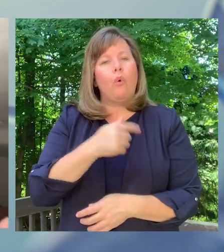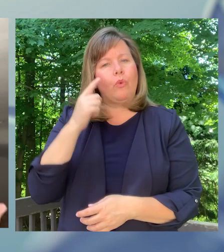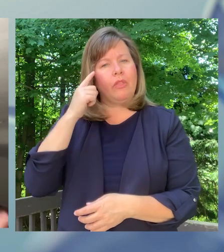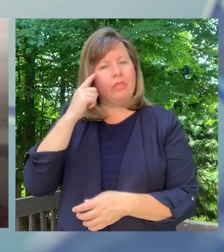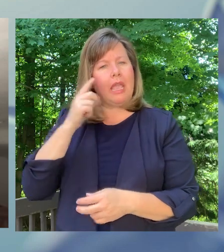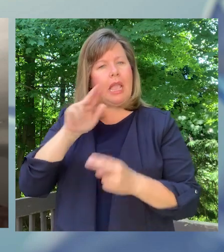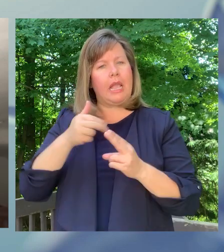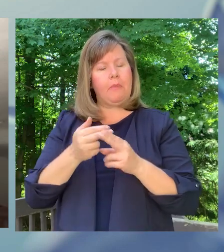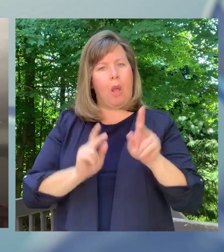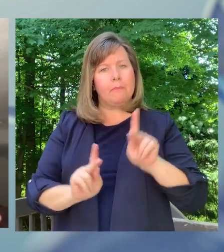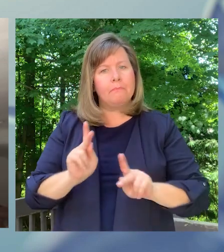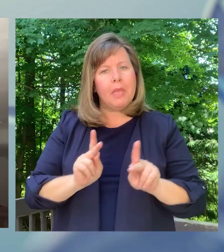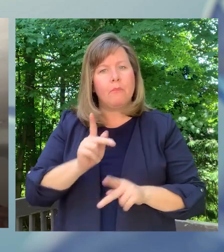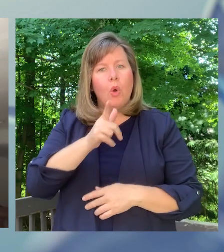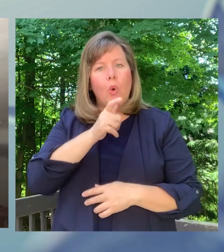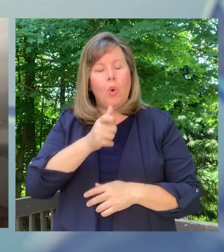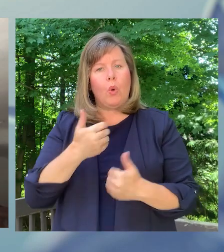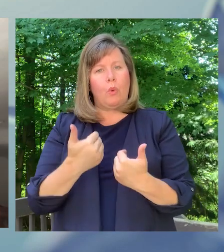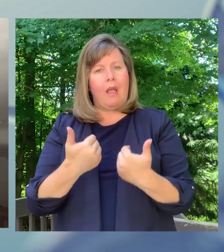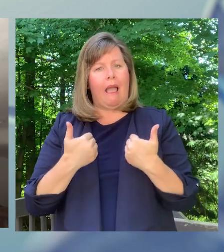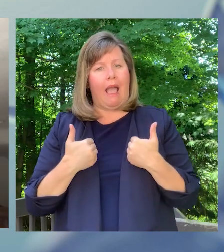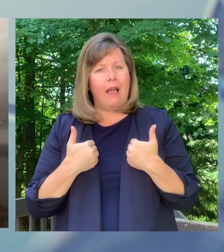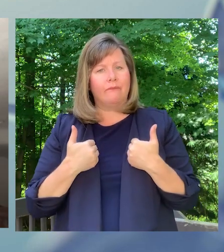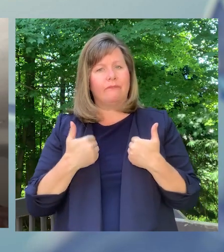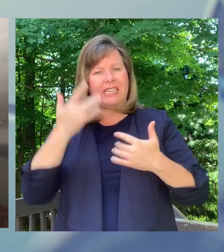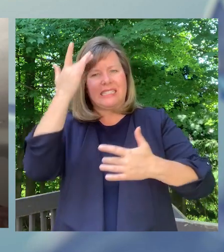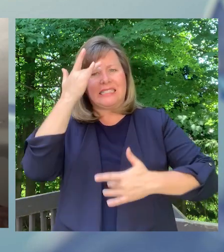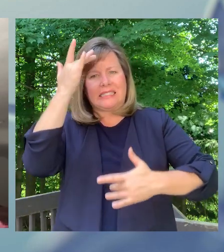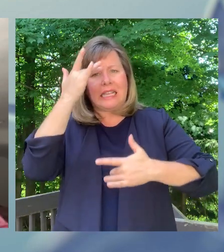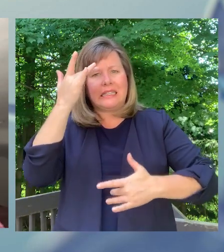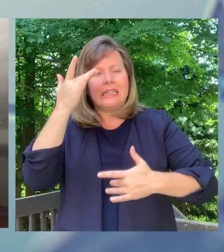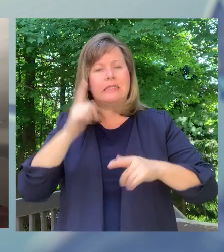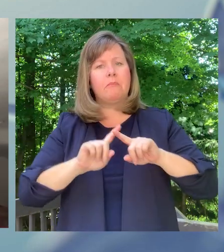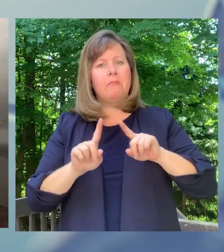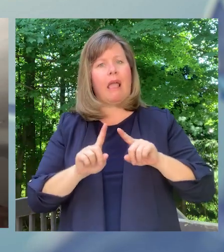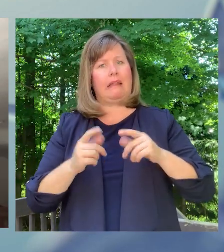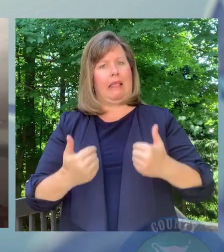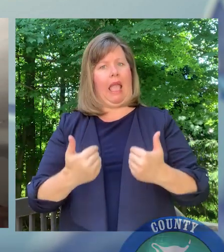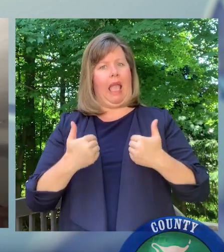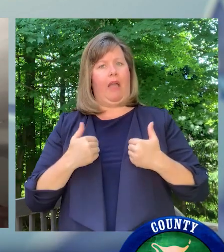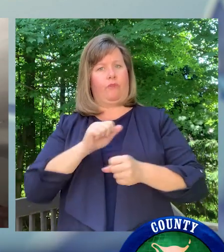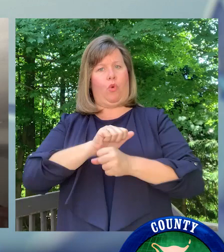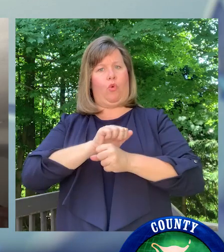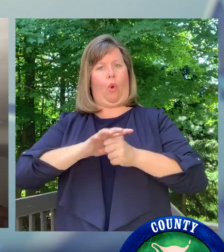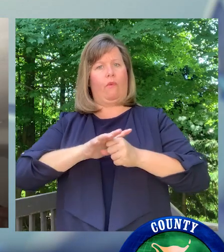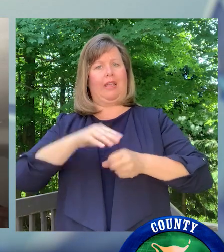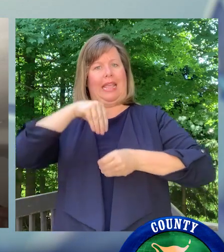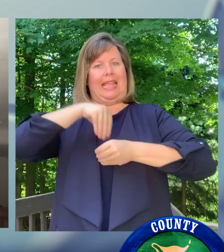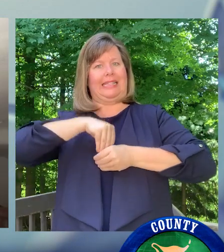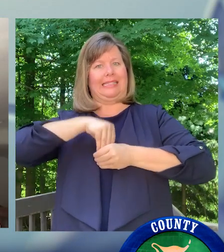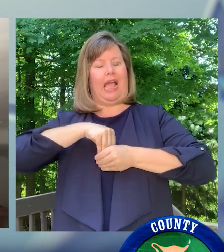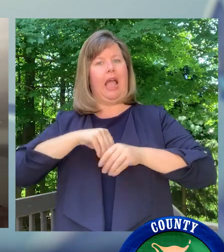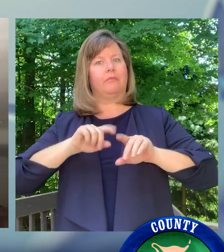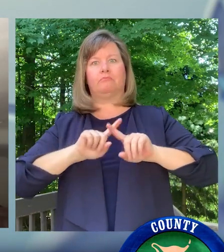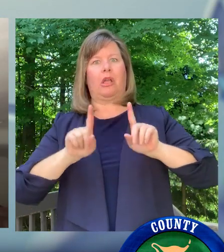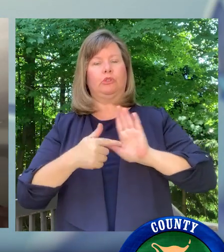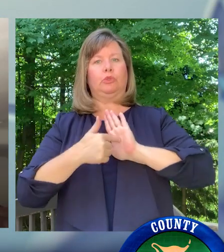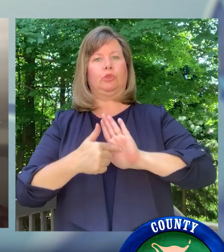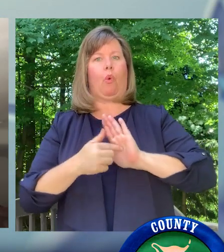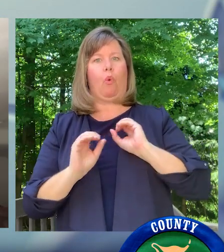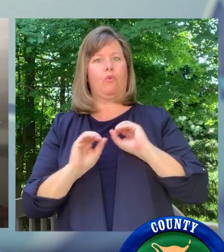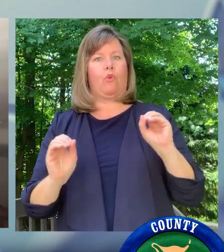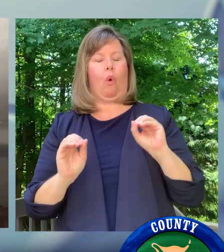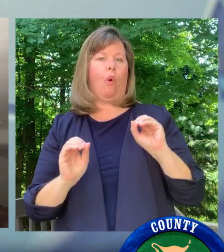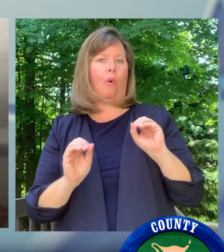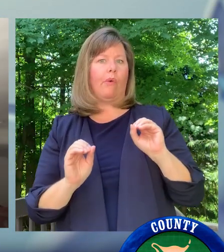this fact that asymptomatic people can be carriers? Well, if they're not, then what does that mean? Well, I think it was a very